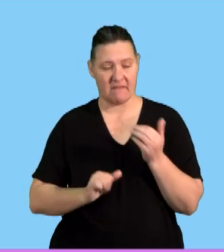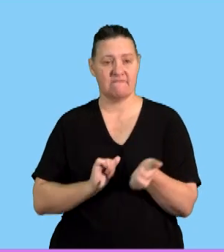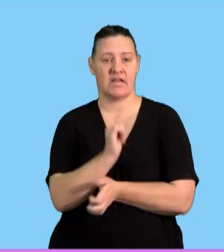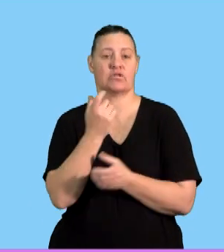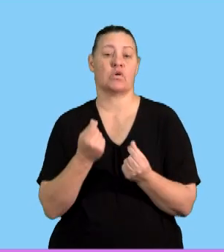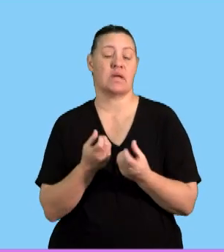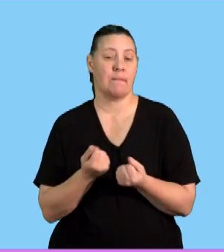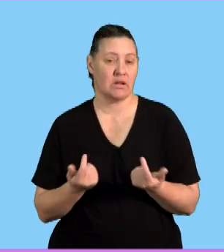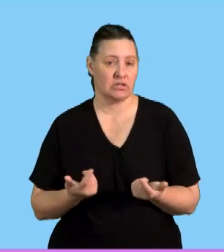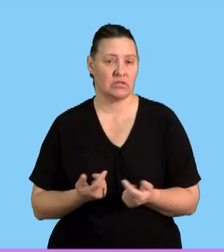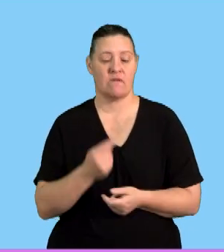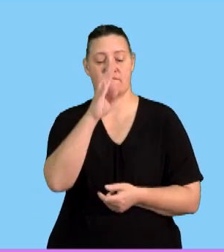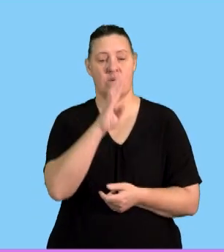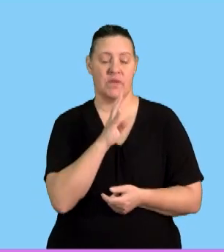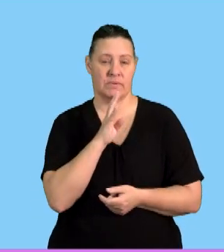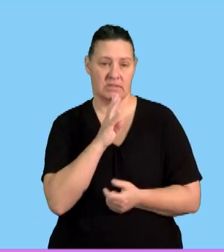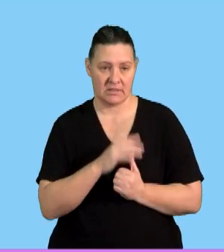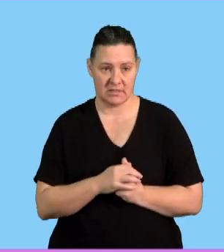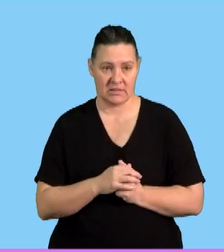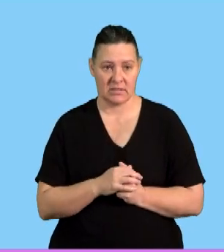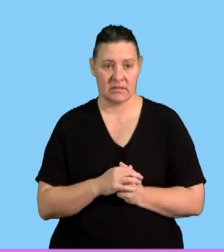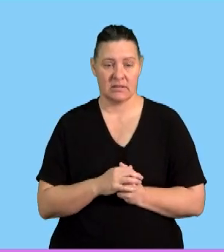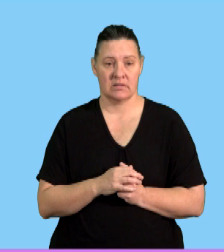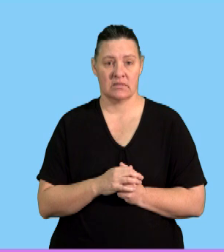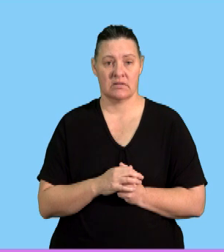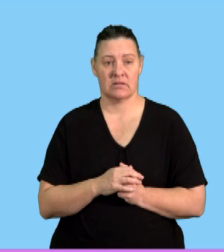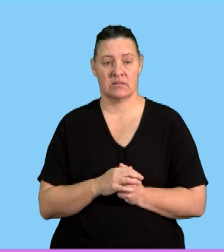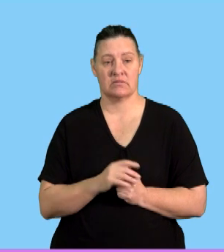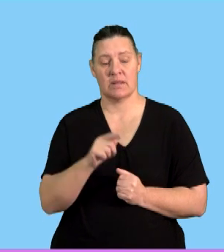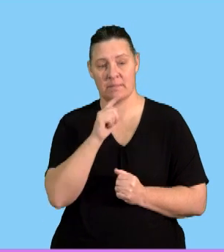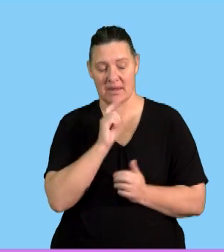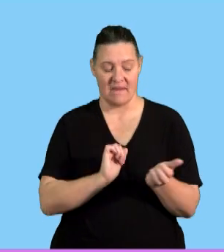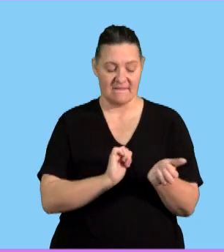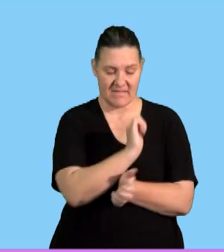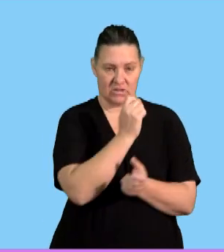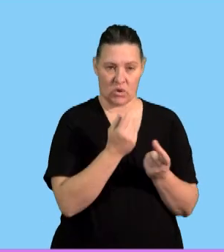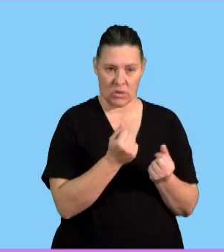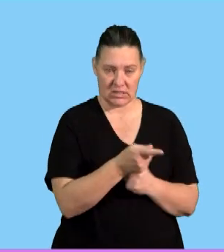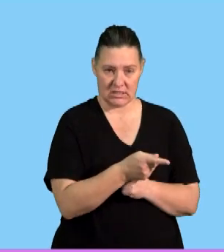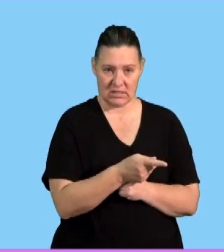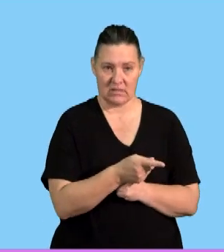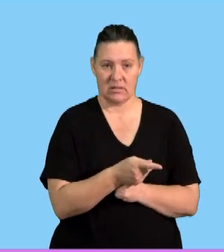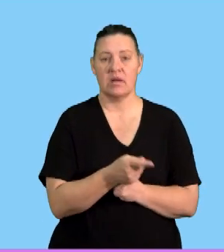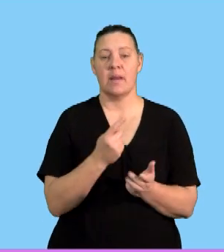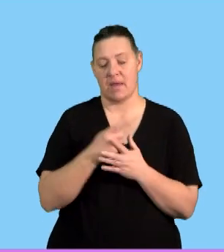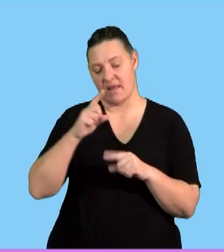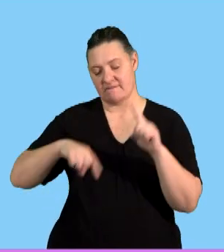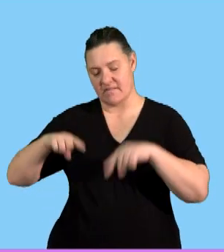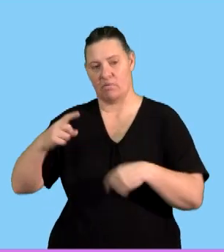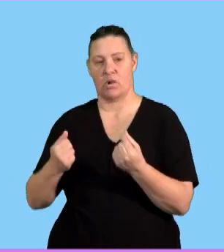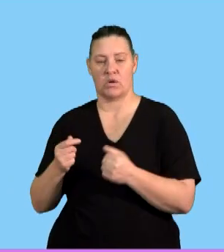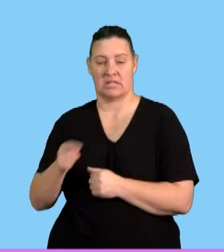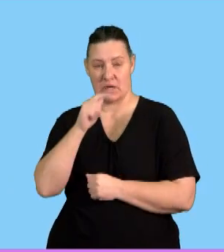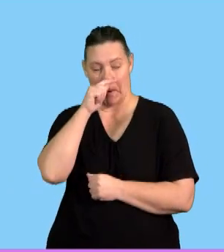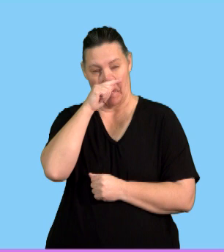cost of 4,000 Rand, meaning that is my fixed cost and my variable